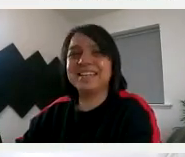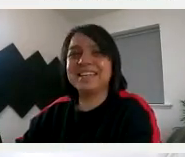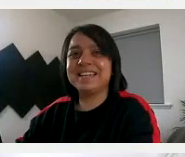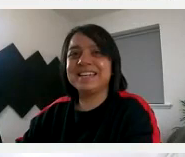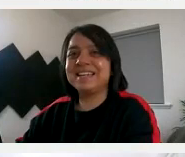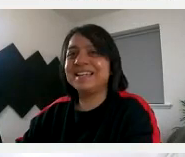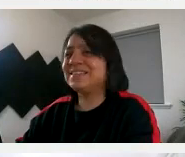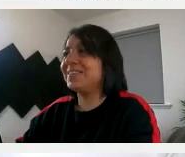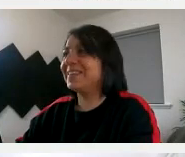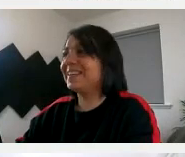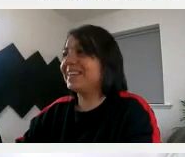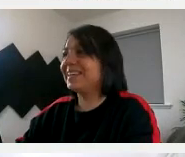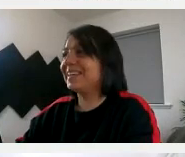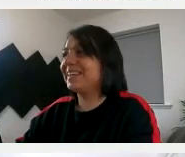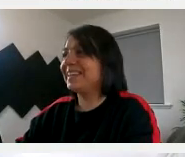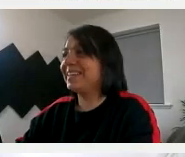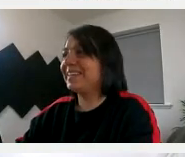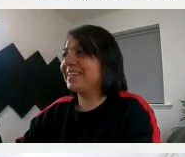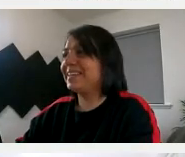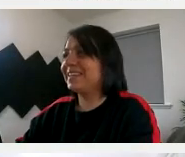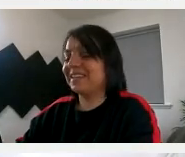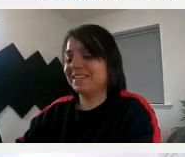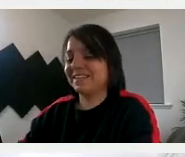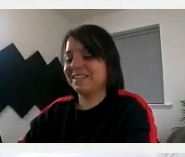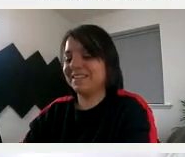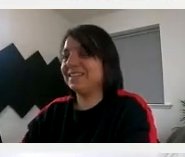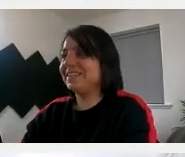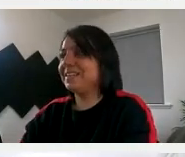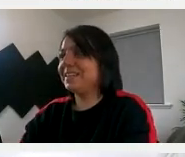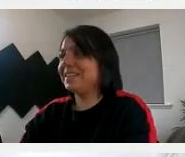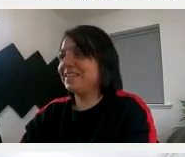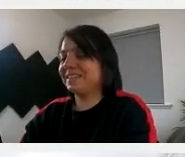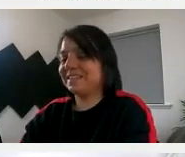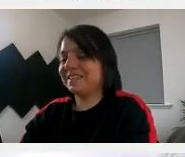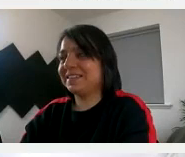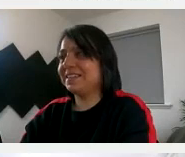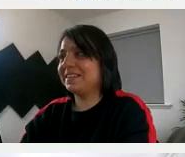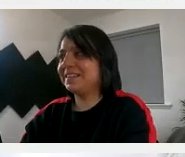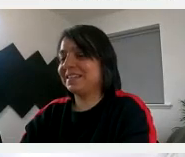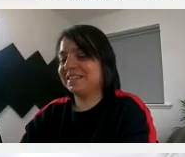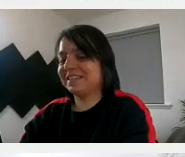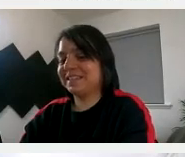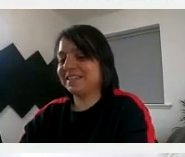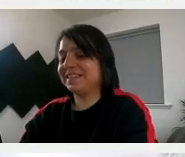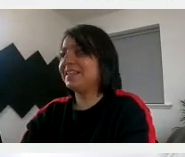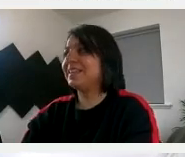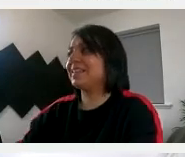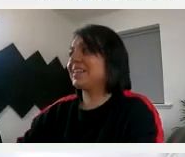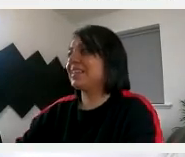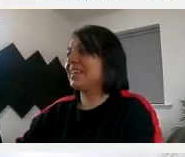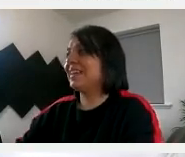No, it's me. Joy. Oh, Joy. Well done, well done. Oh, you got your sound today? Because yesterday you couldn't put